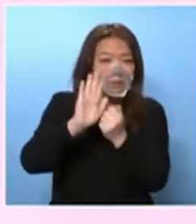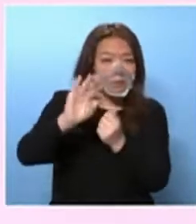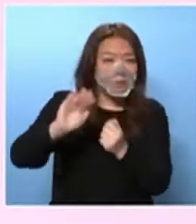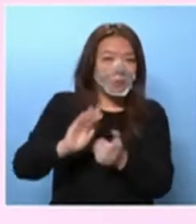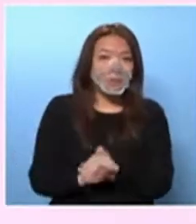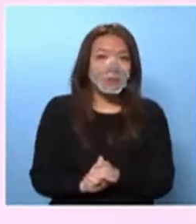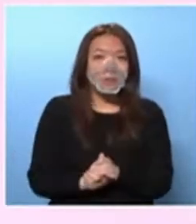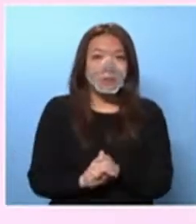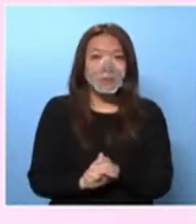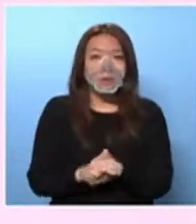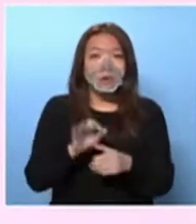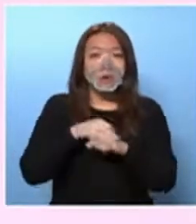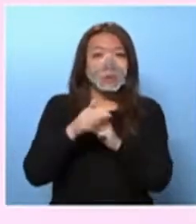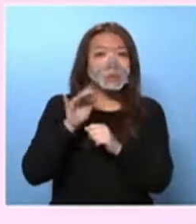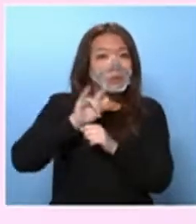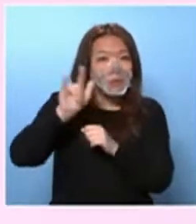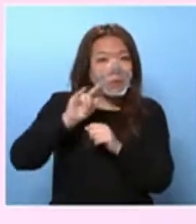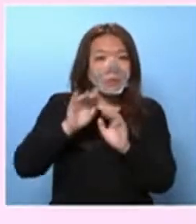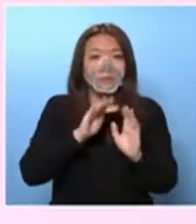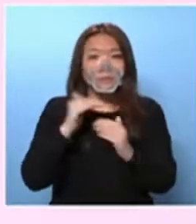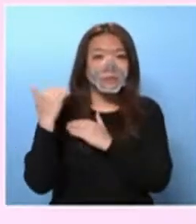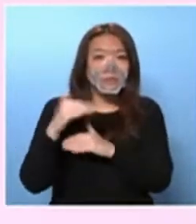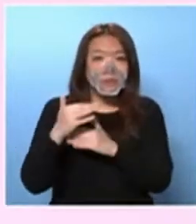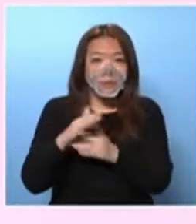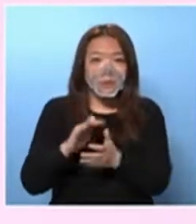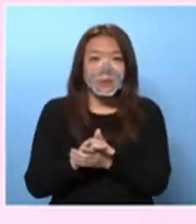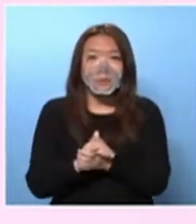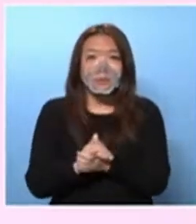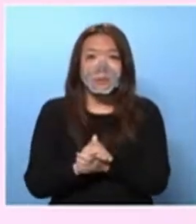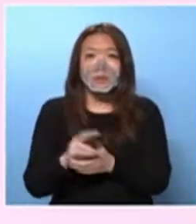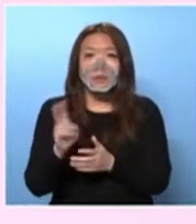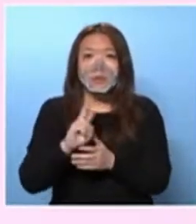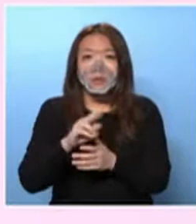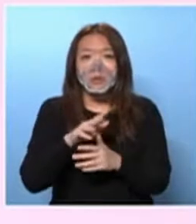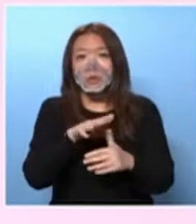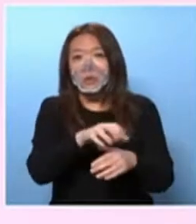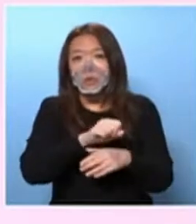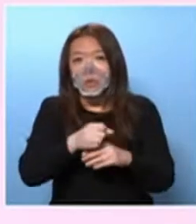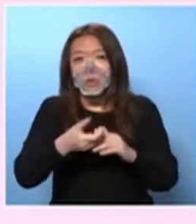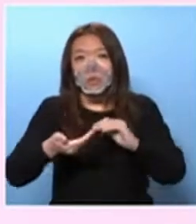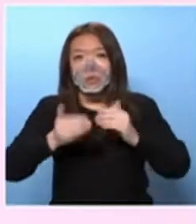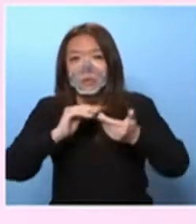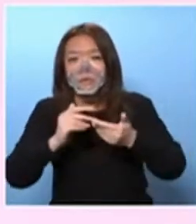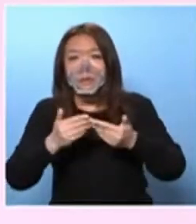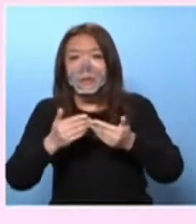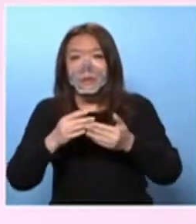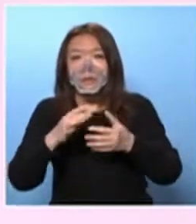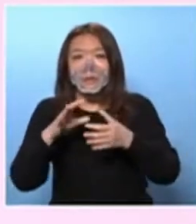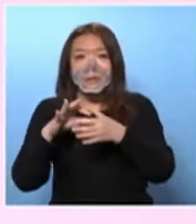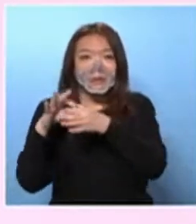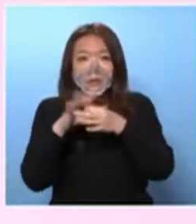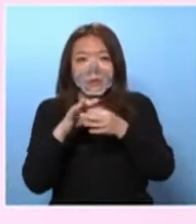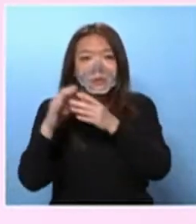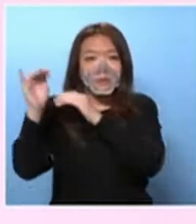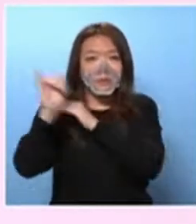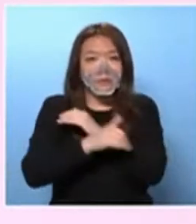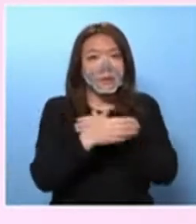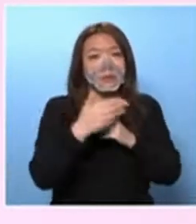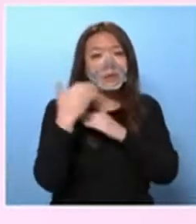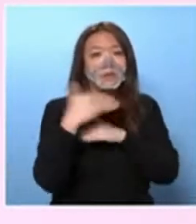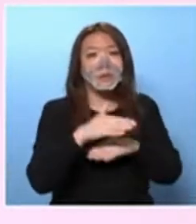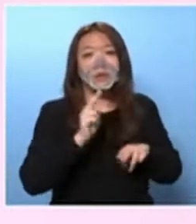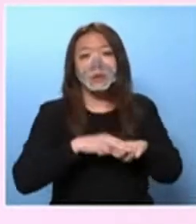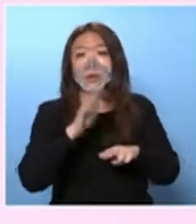aviation network without the need to undergo further security screening. Similarly, international cargo can also be imported into the mainland through